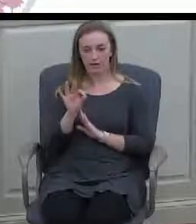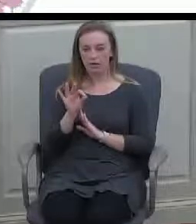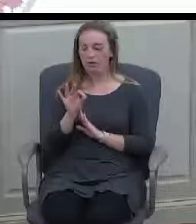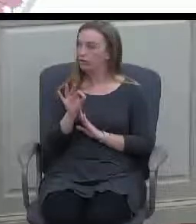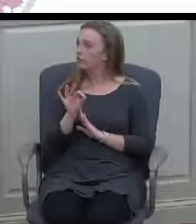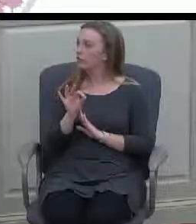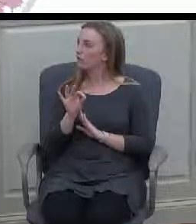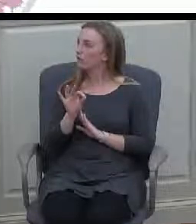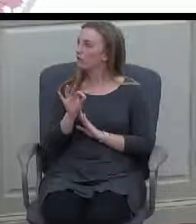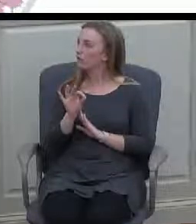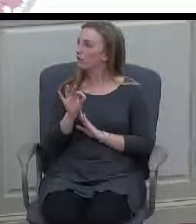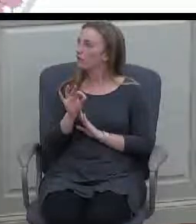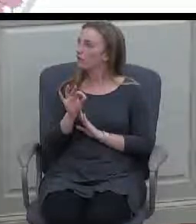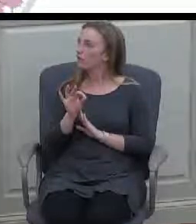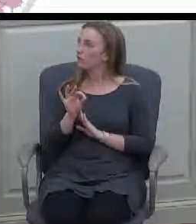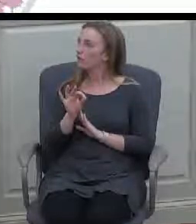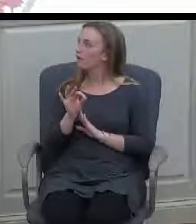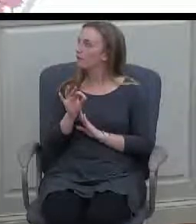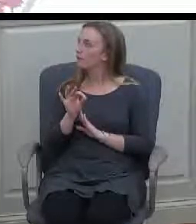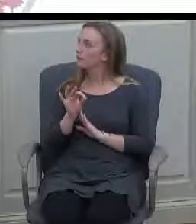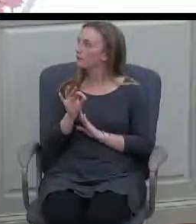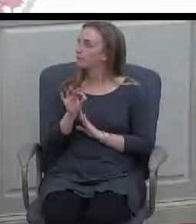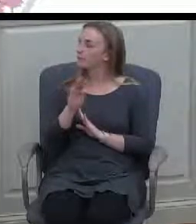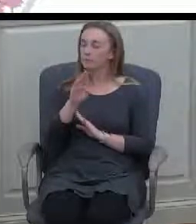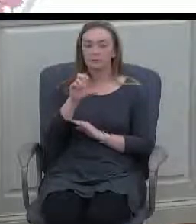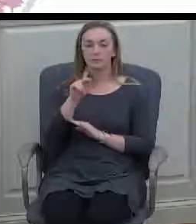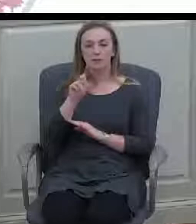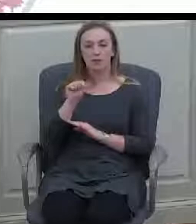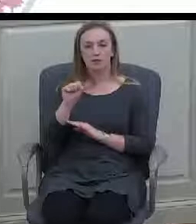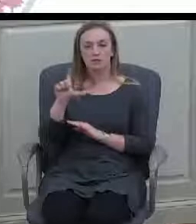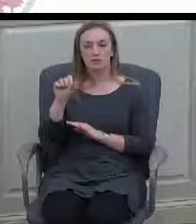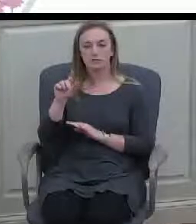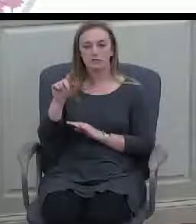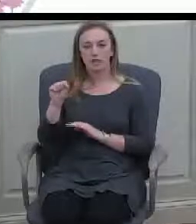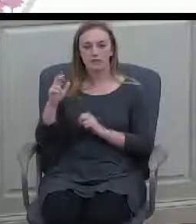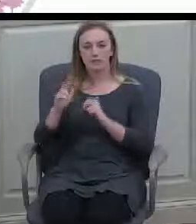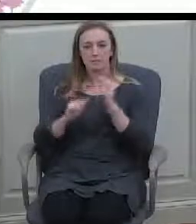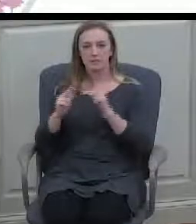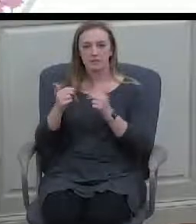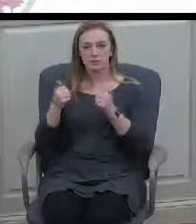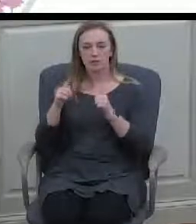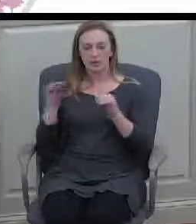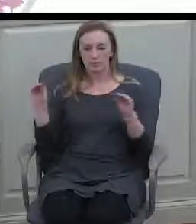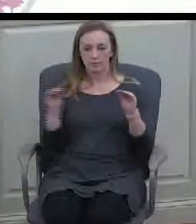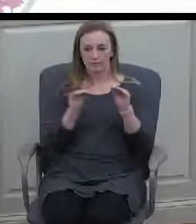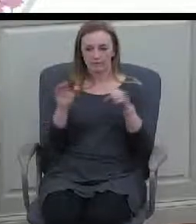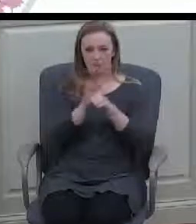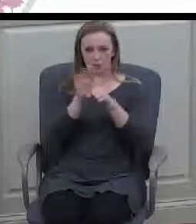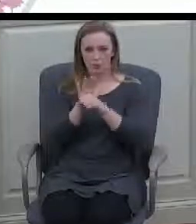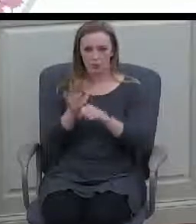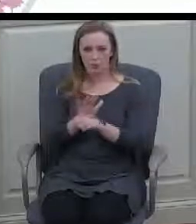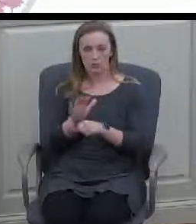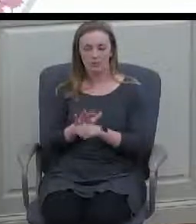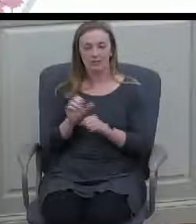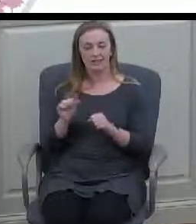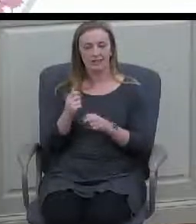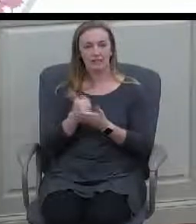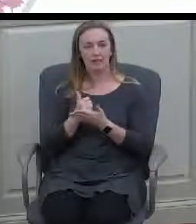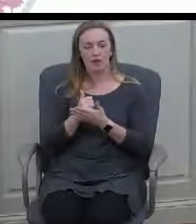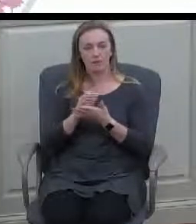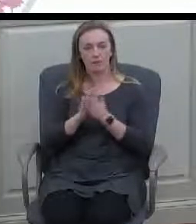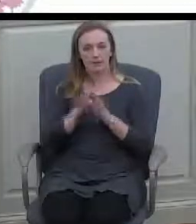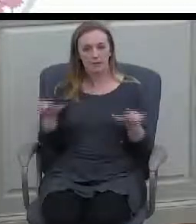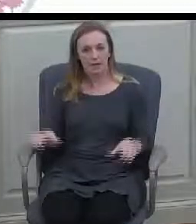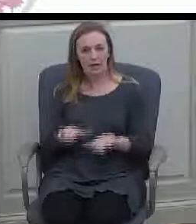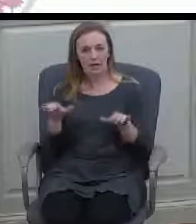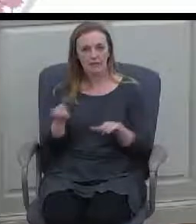slots and buildings can really help activate downtown, whether it's through the buildings or surface lots